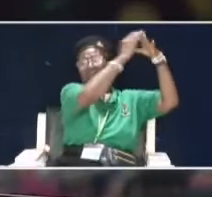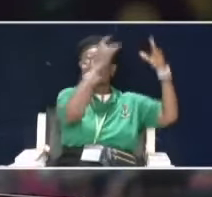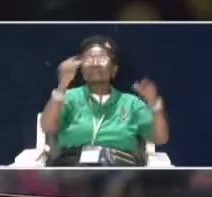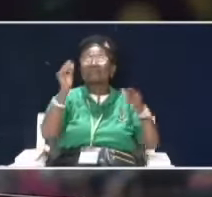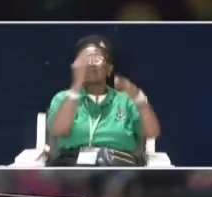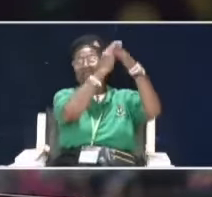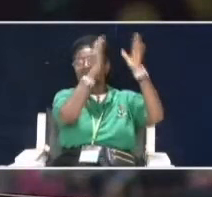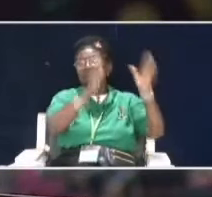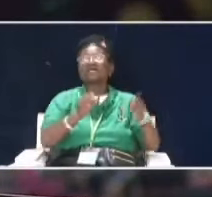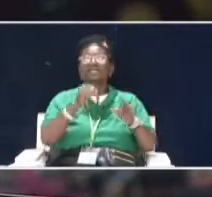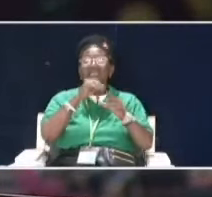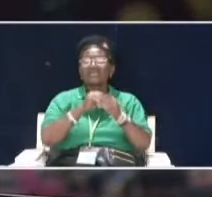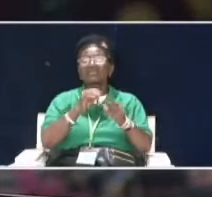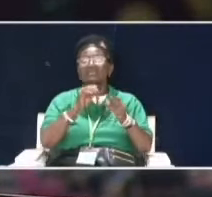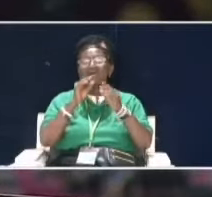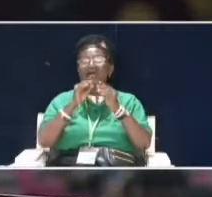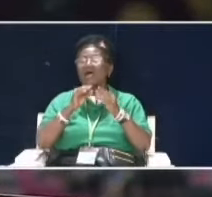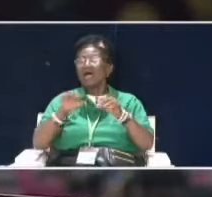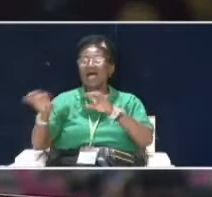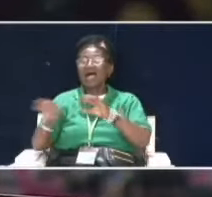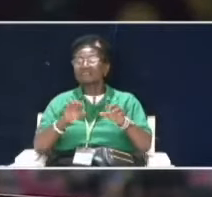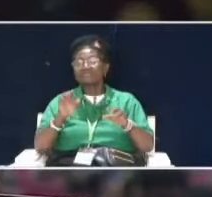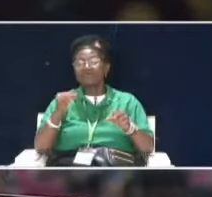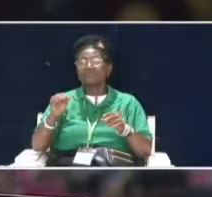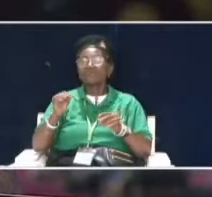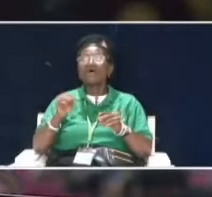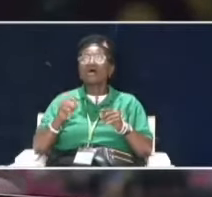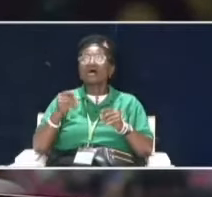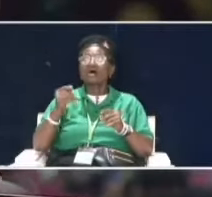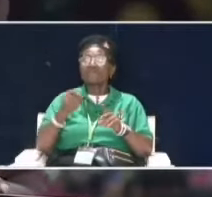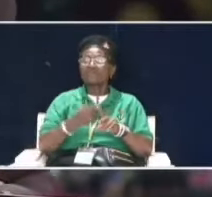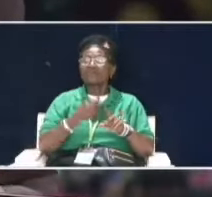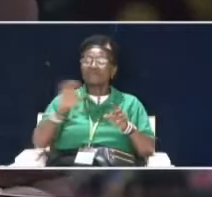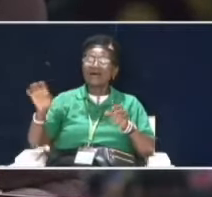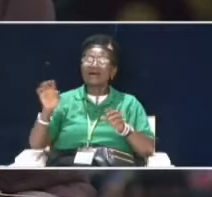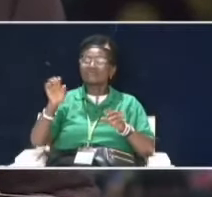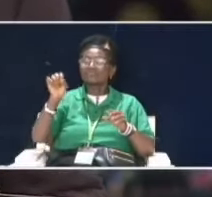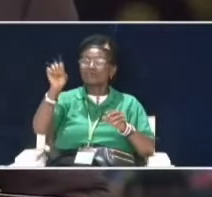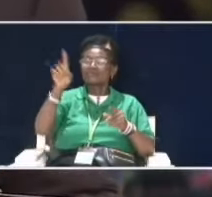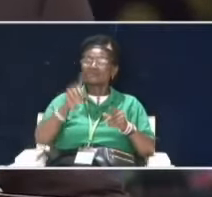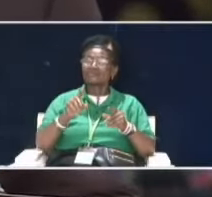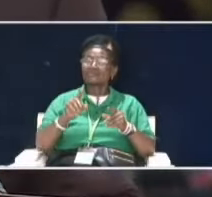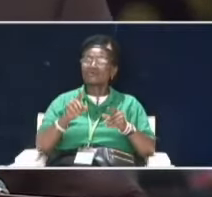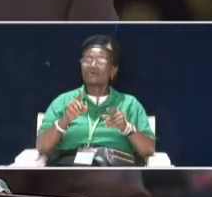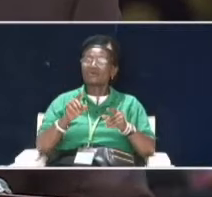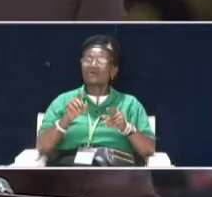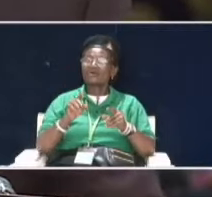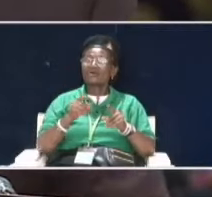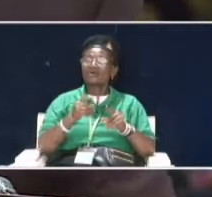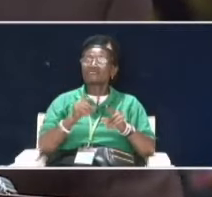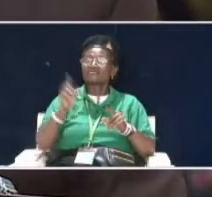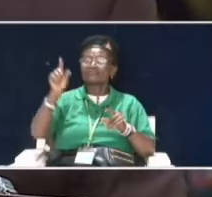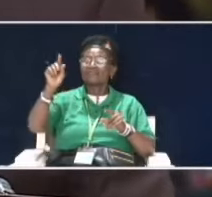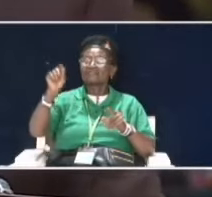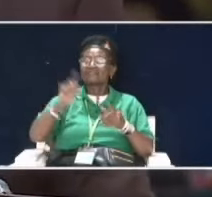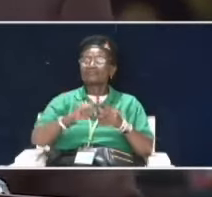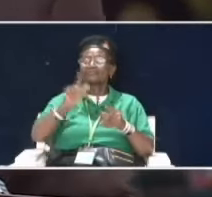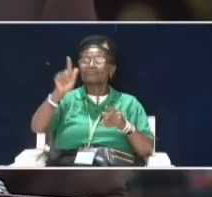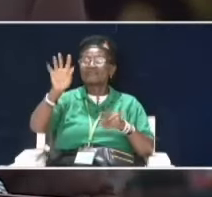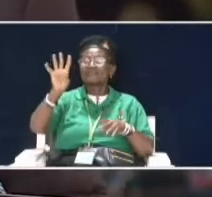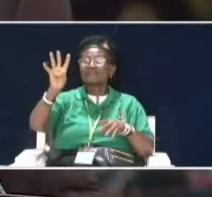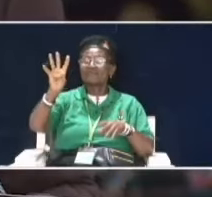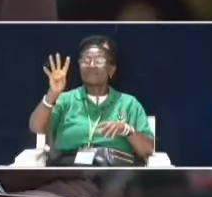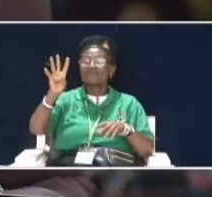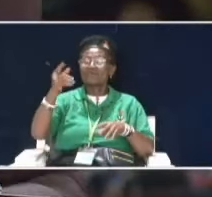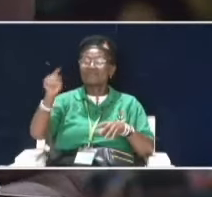In Acts of the Apostles, chapter 12, from verse 20 to 24, Acts 12, 20 to 24,